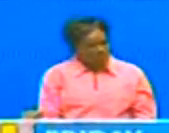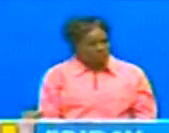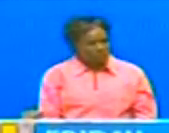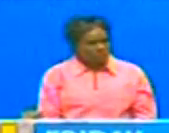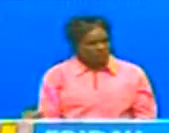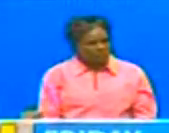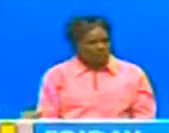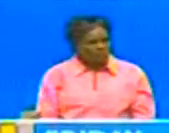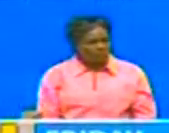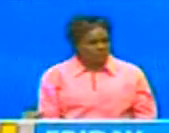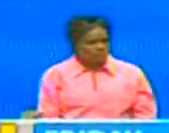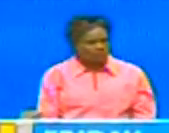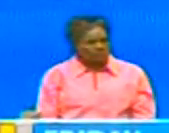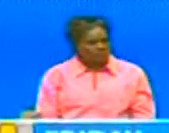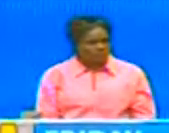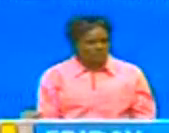Damnedest,